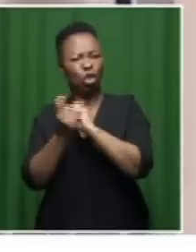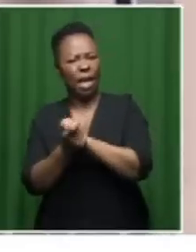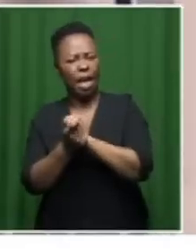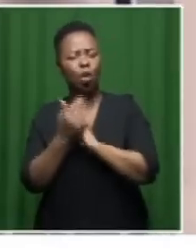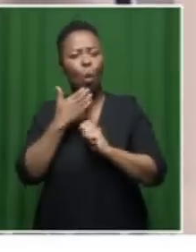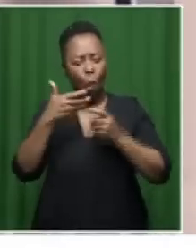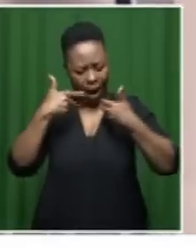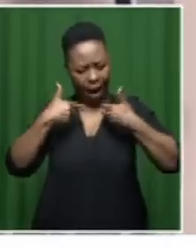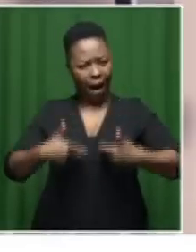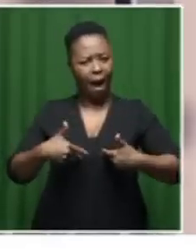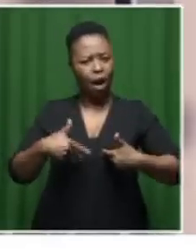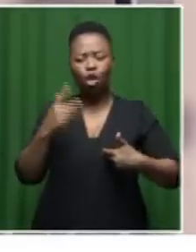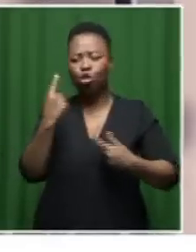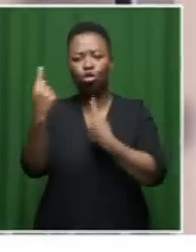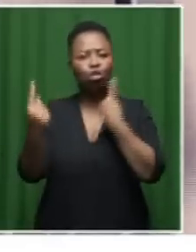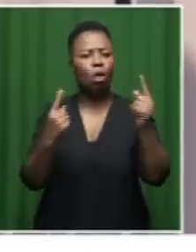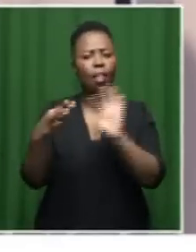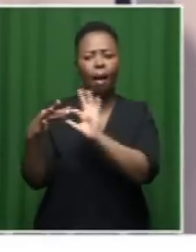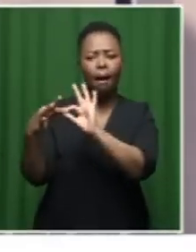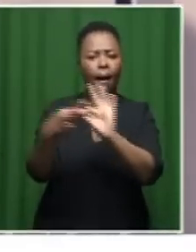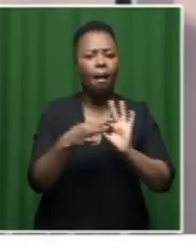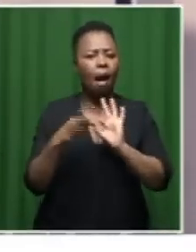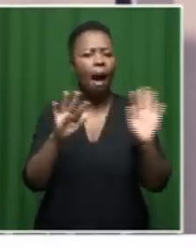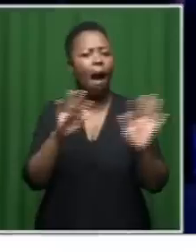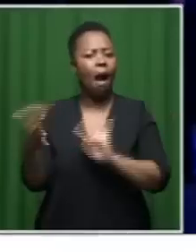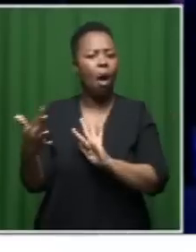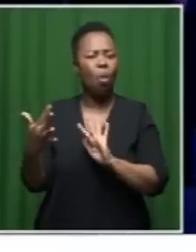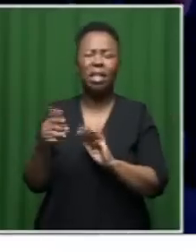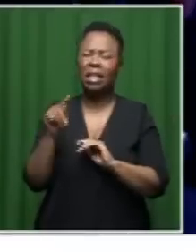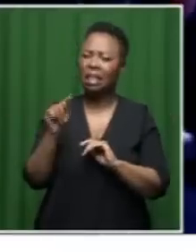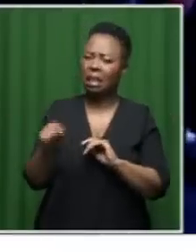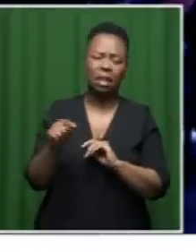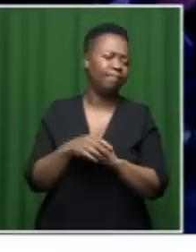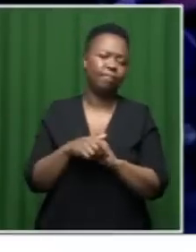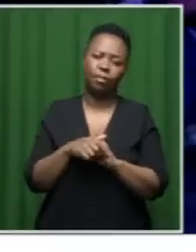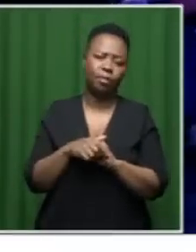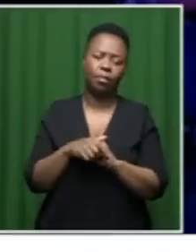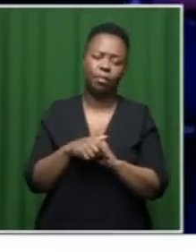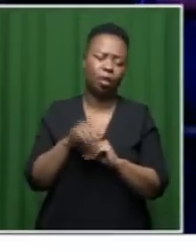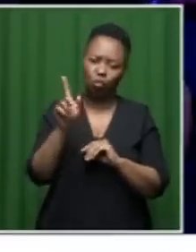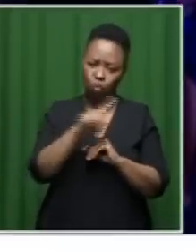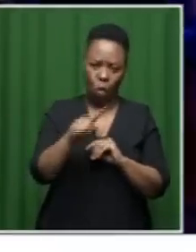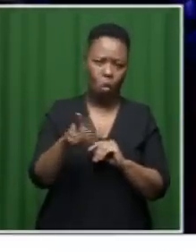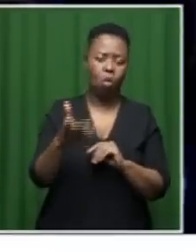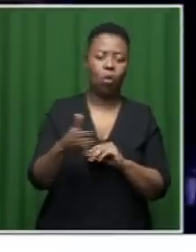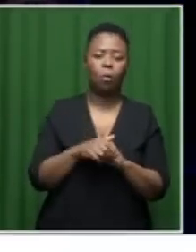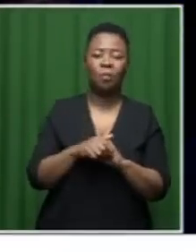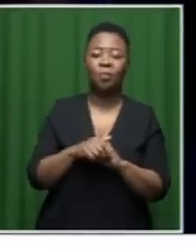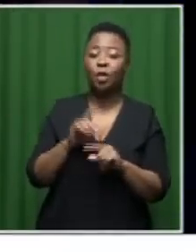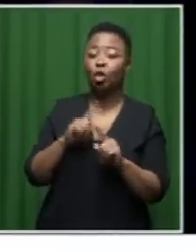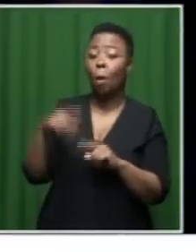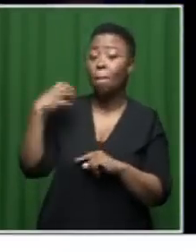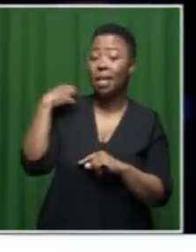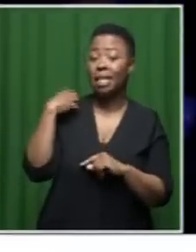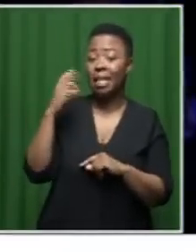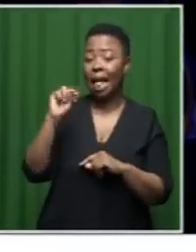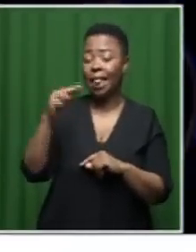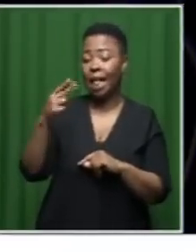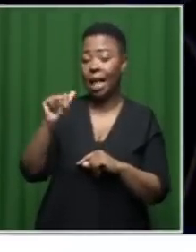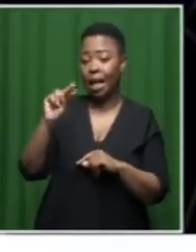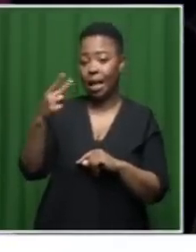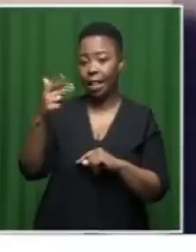we relate to each other. We must call it out because it's wrong. Another former finance minister, Nhlanhla Nene, who is now chairman